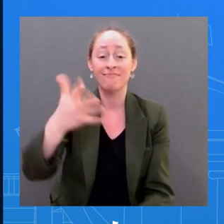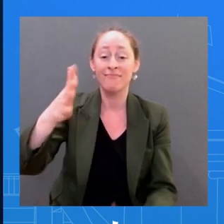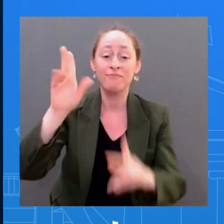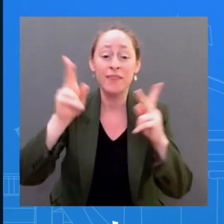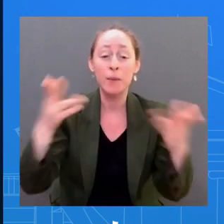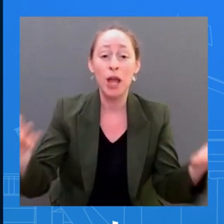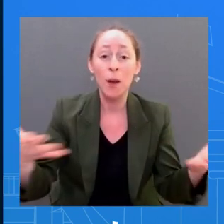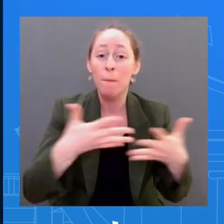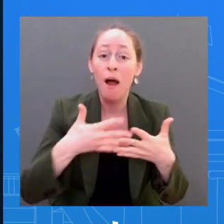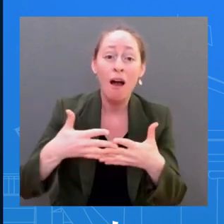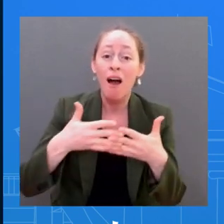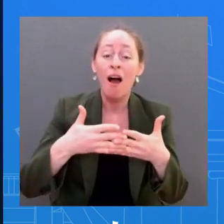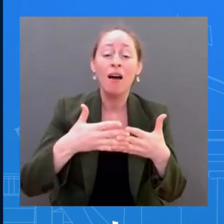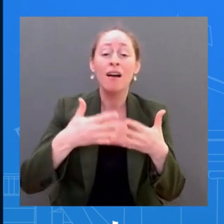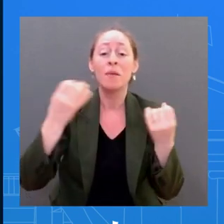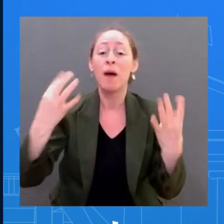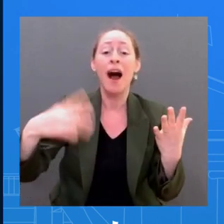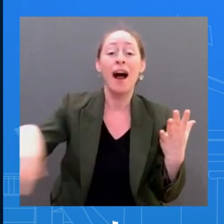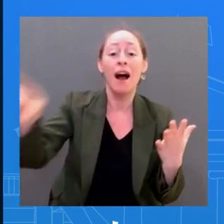No.